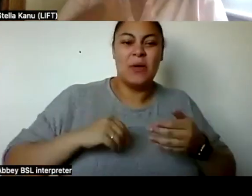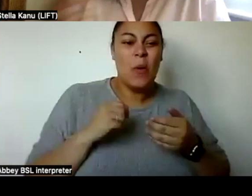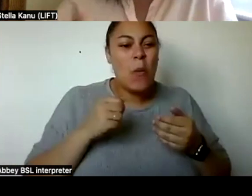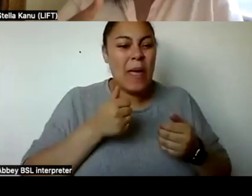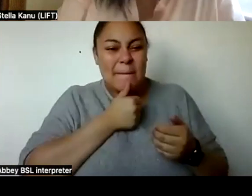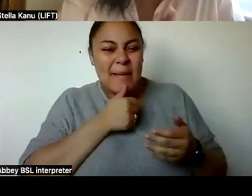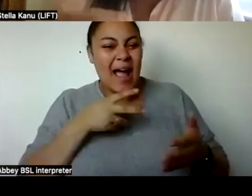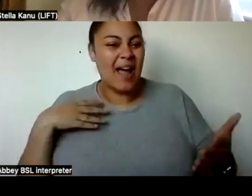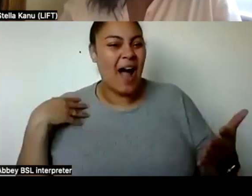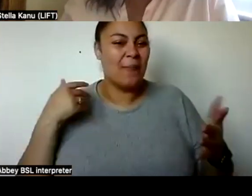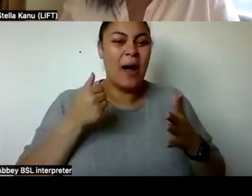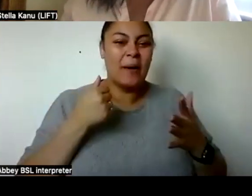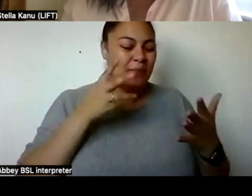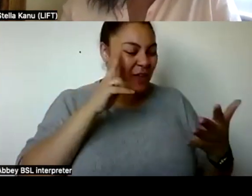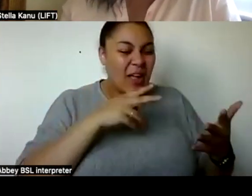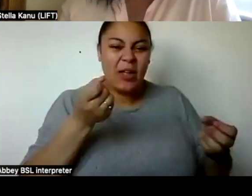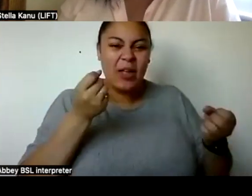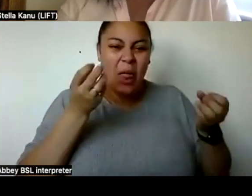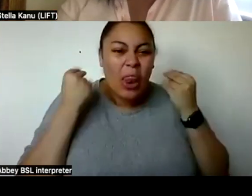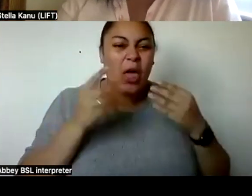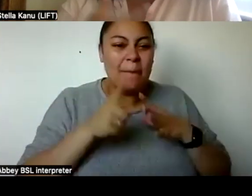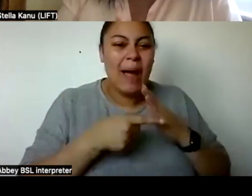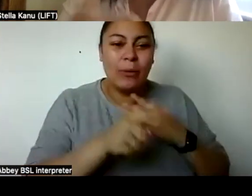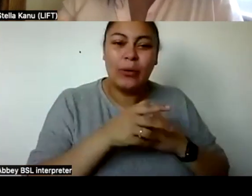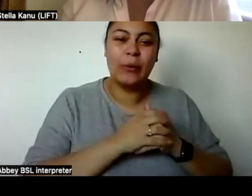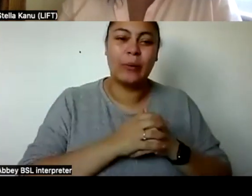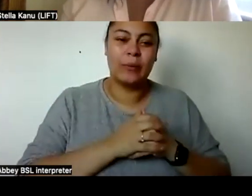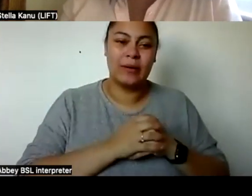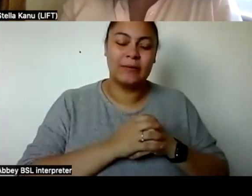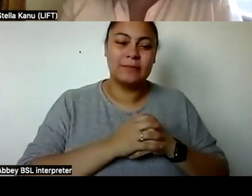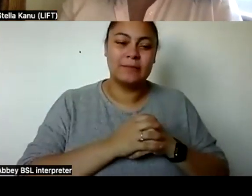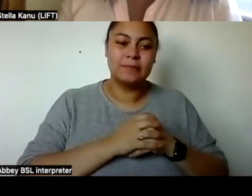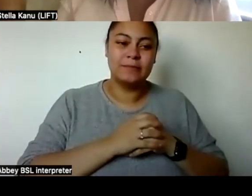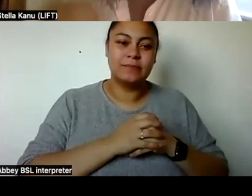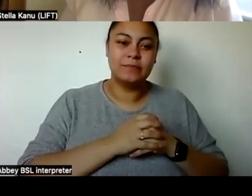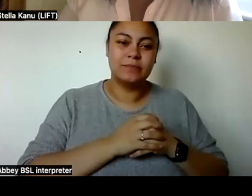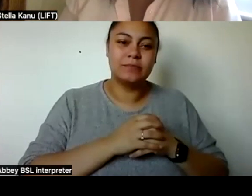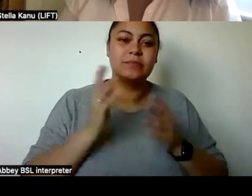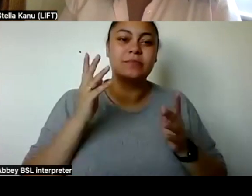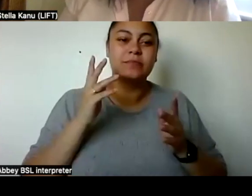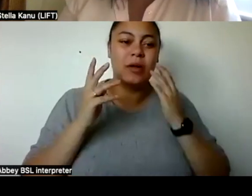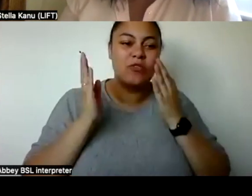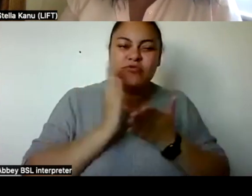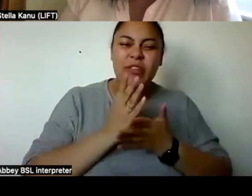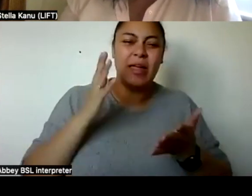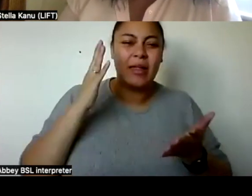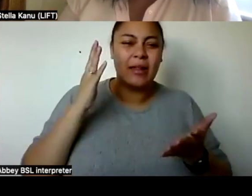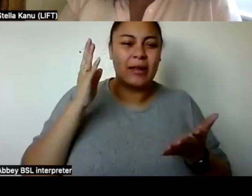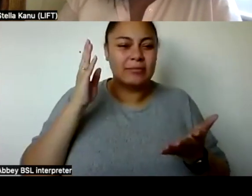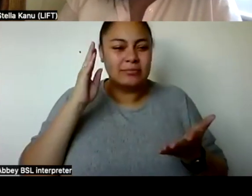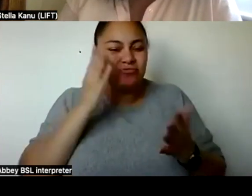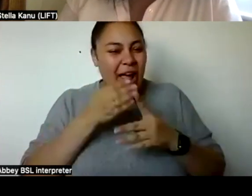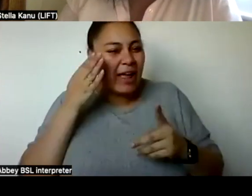you know, this idea of sharing that amongst the team so that there's a real instant recognition of the expertise that that person brings to the